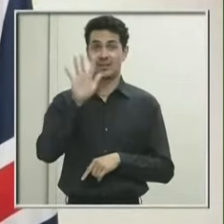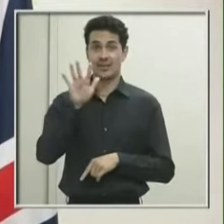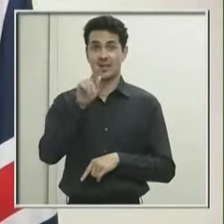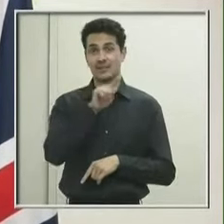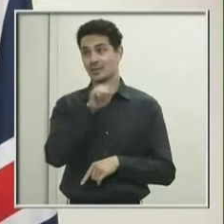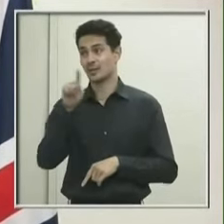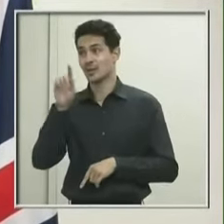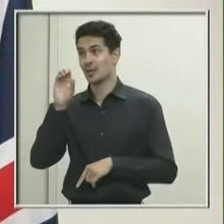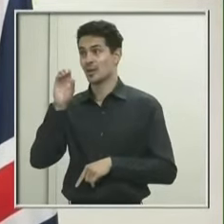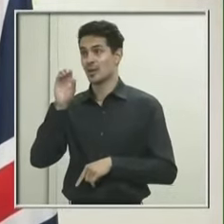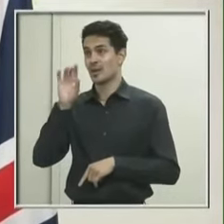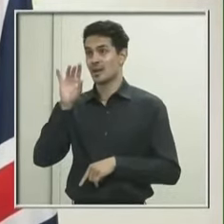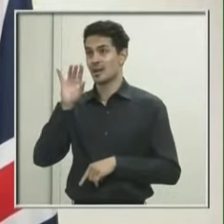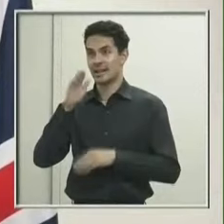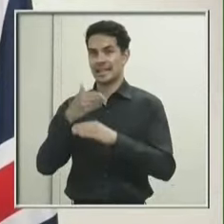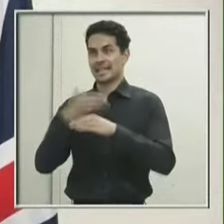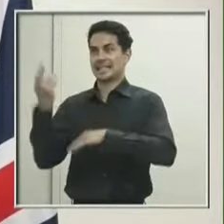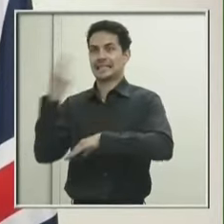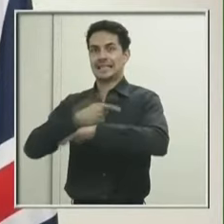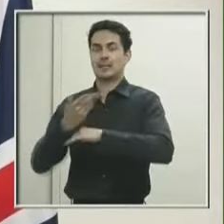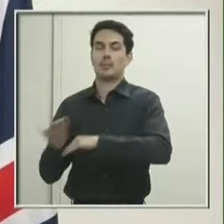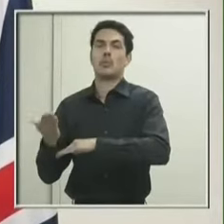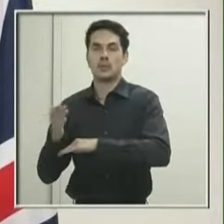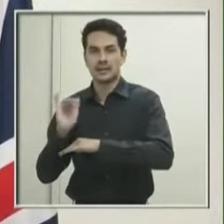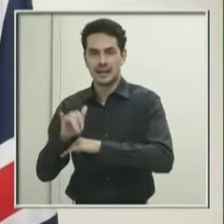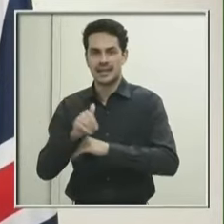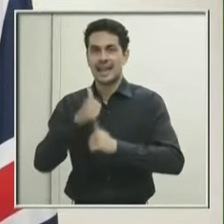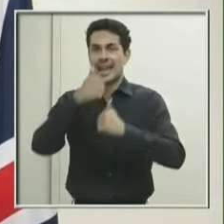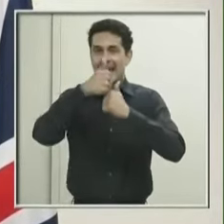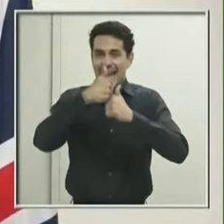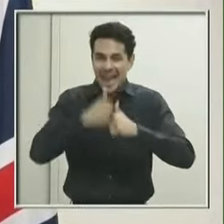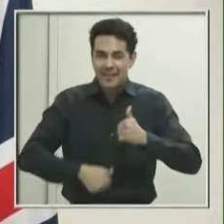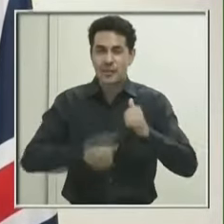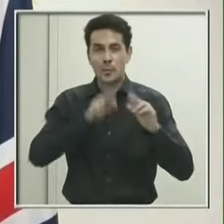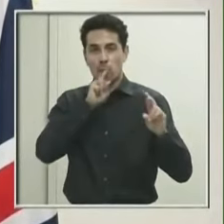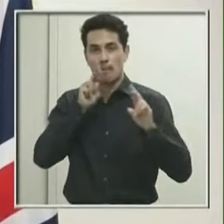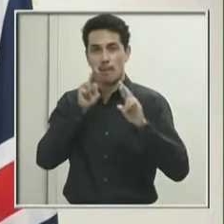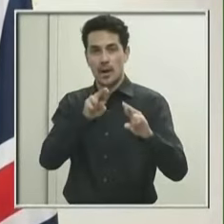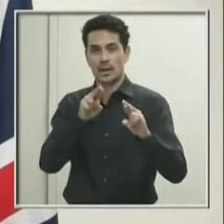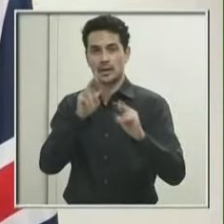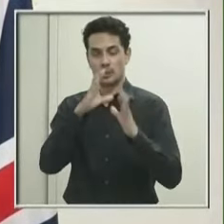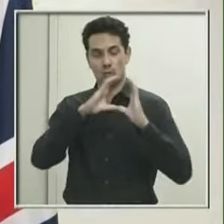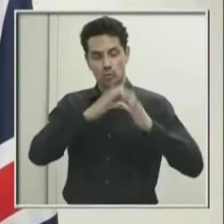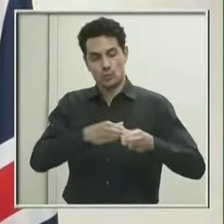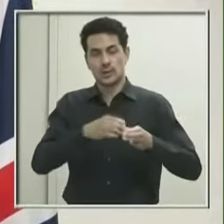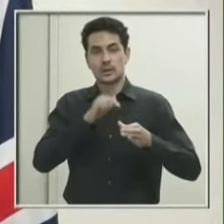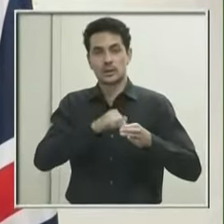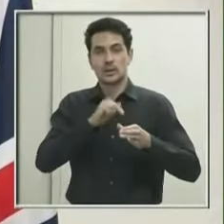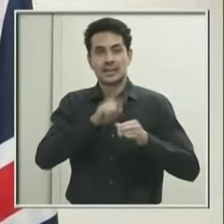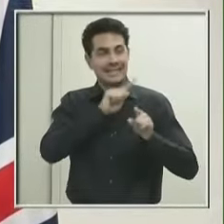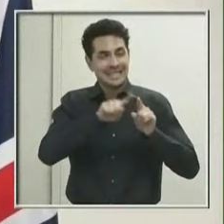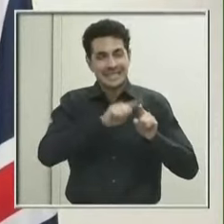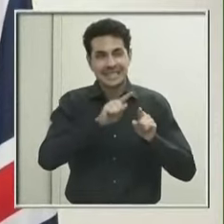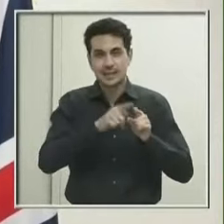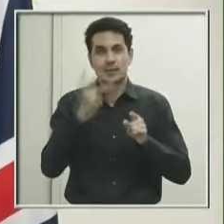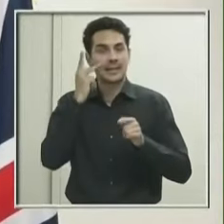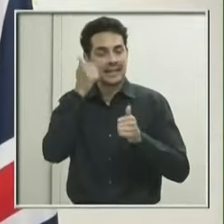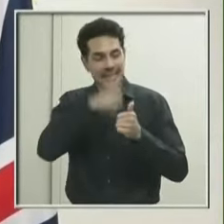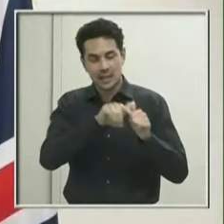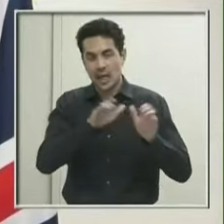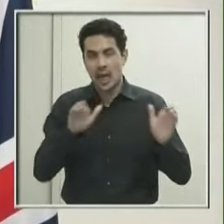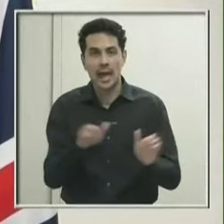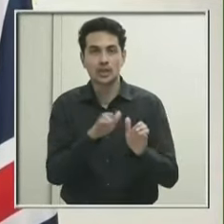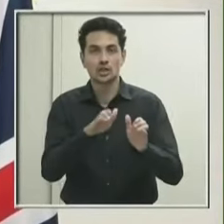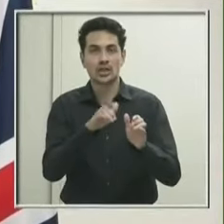0830 on the 9th. It's broken down by every single responding unit, and you'll be able to see all the actions that